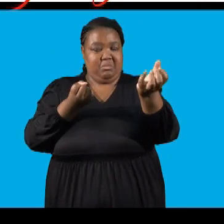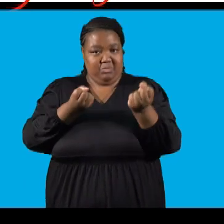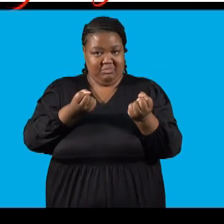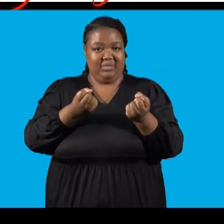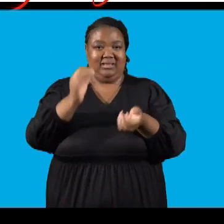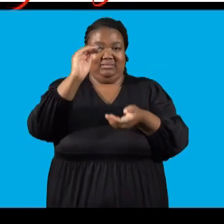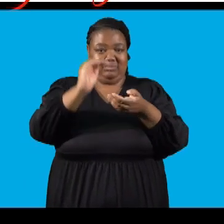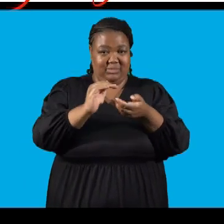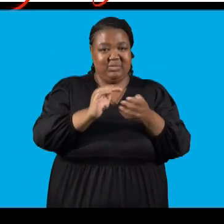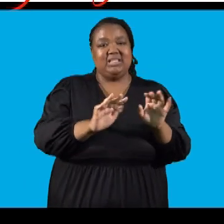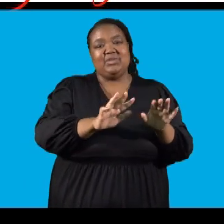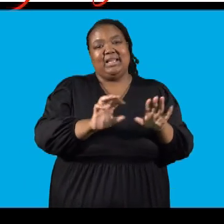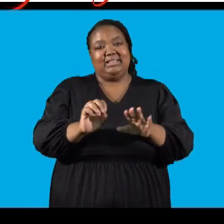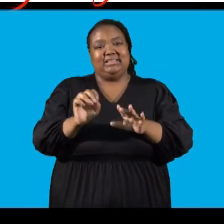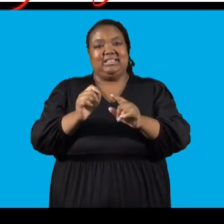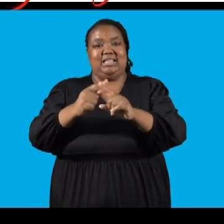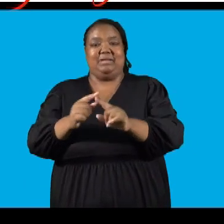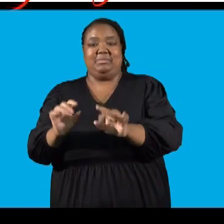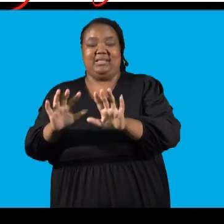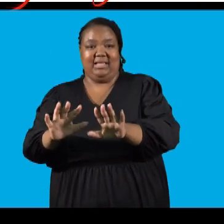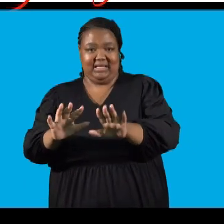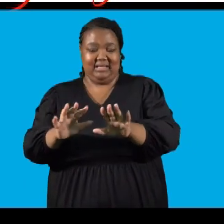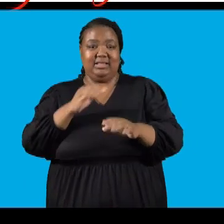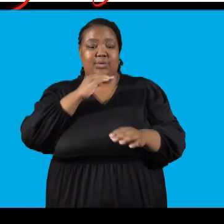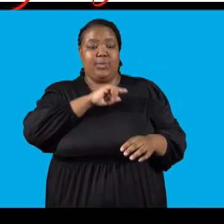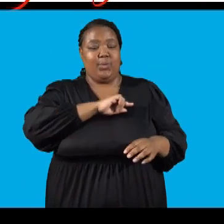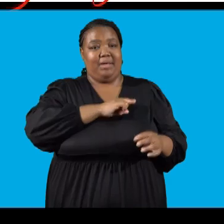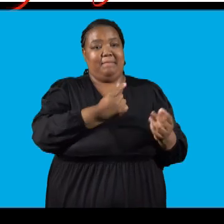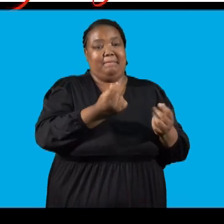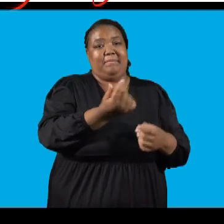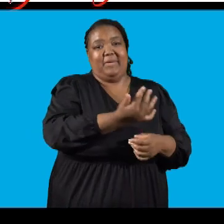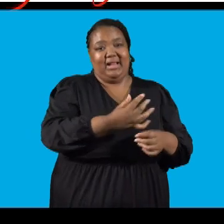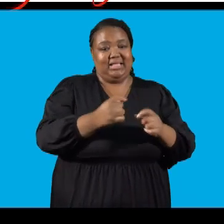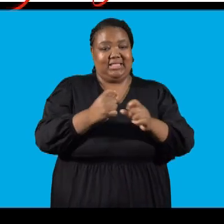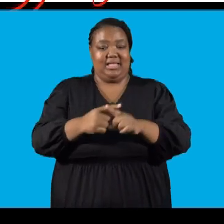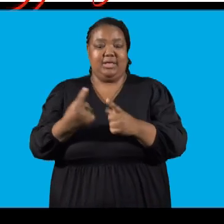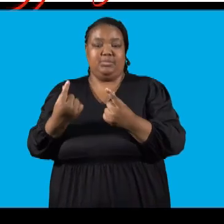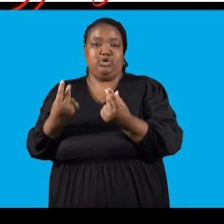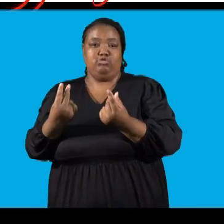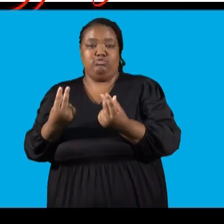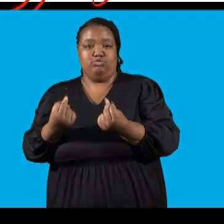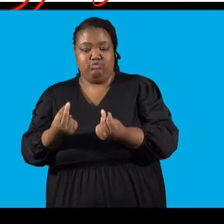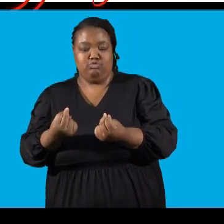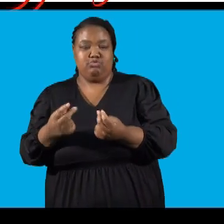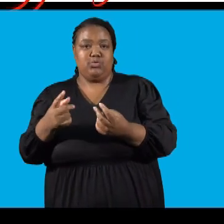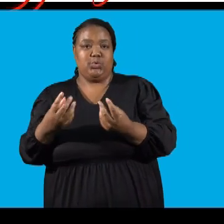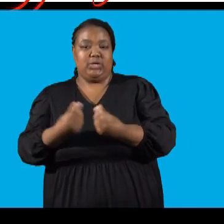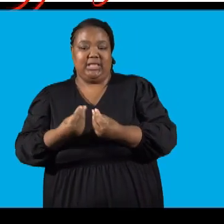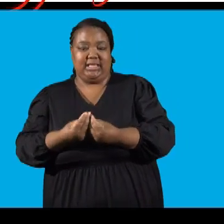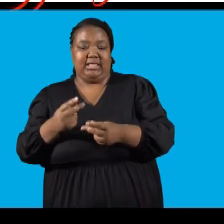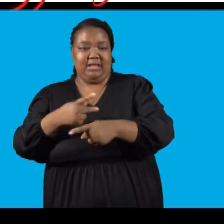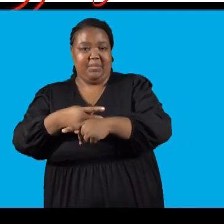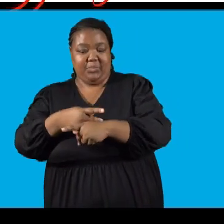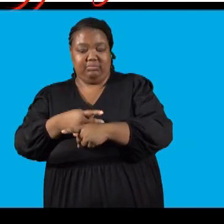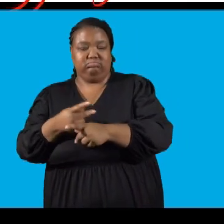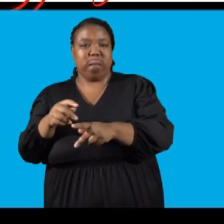will decrease to 90 times 10 because it will be the price times the new quantity. So